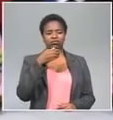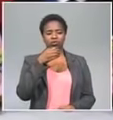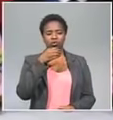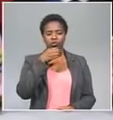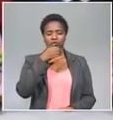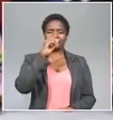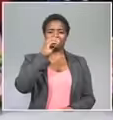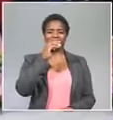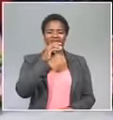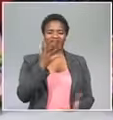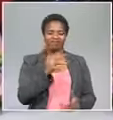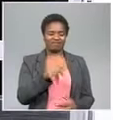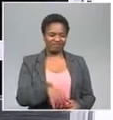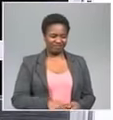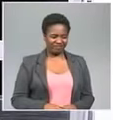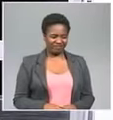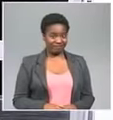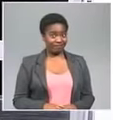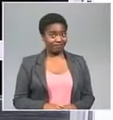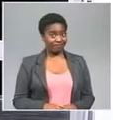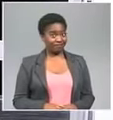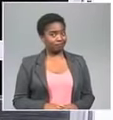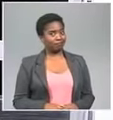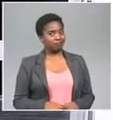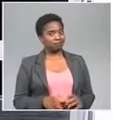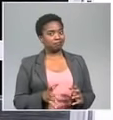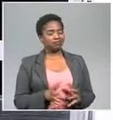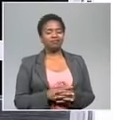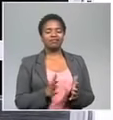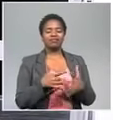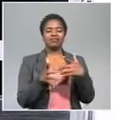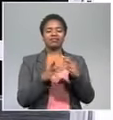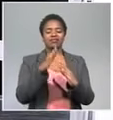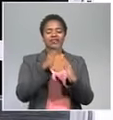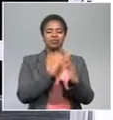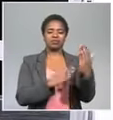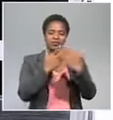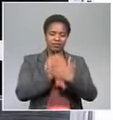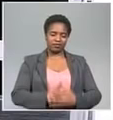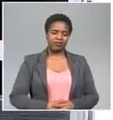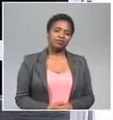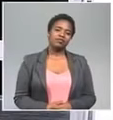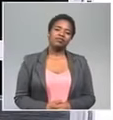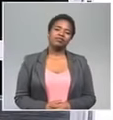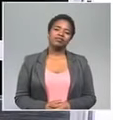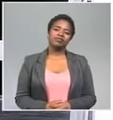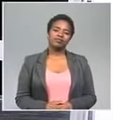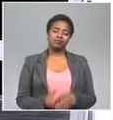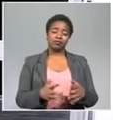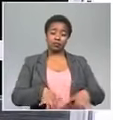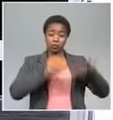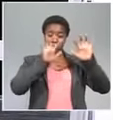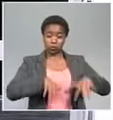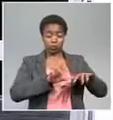Murillo, Johannesburg. Yes, indeed. Before we go, let's recap your top stories this evening. A severe flood